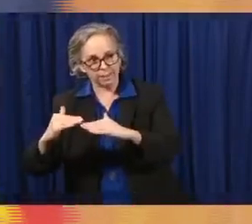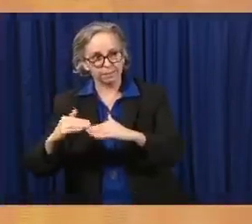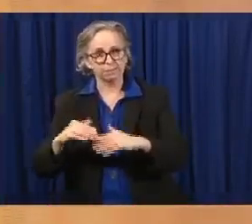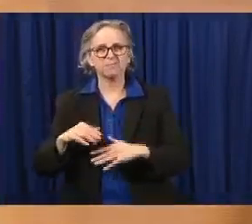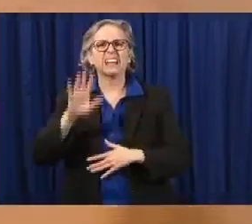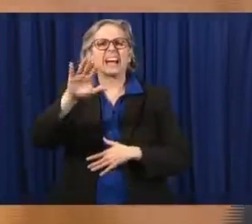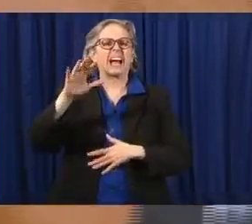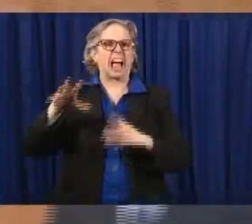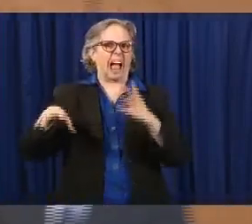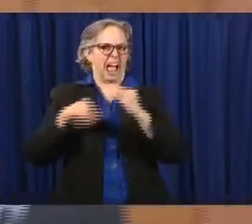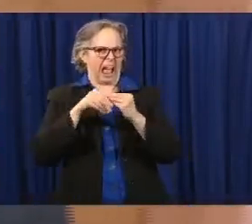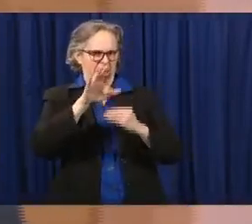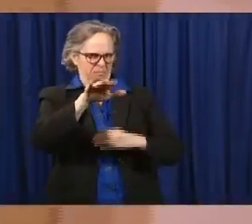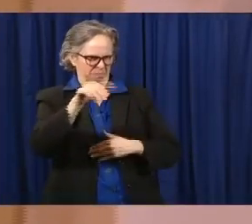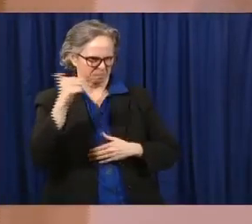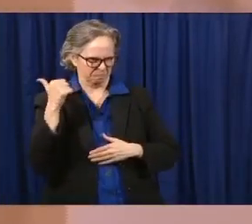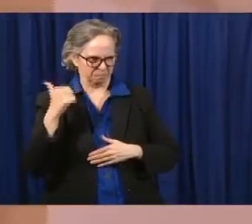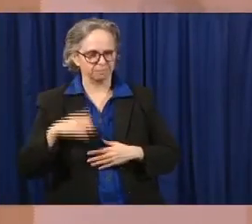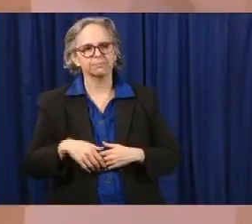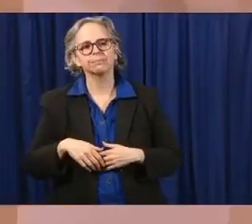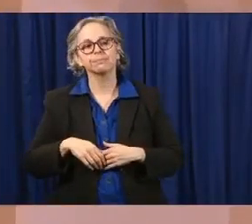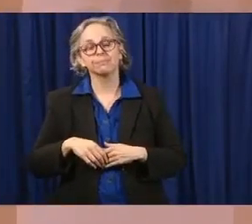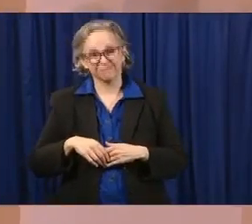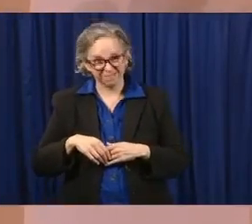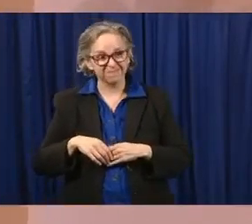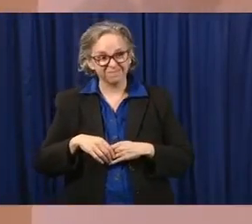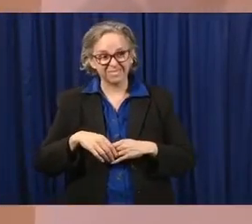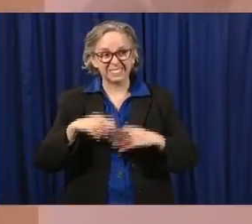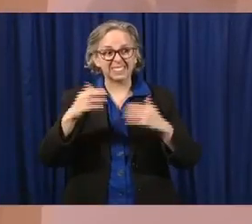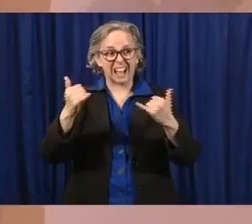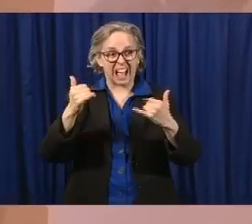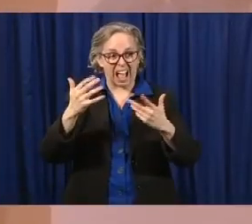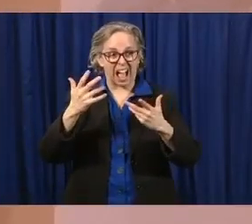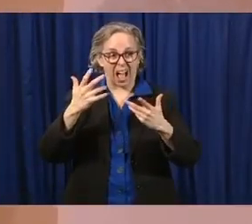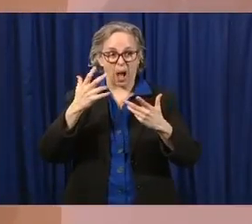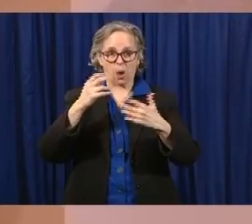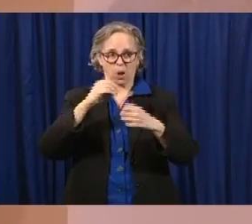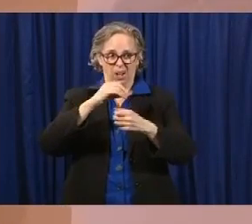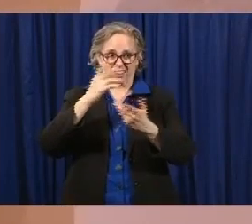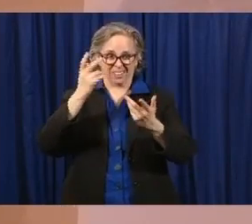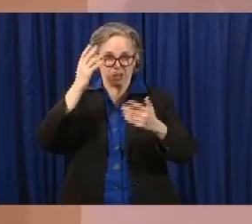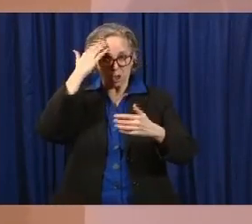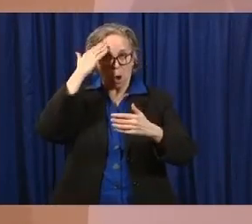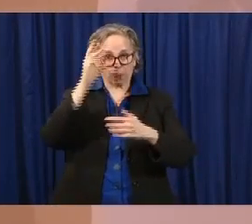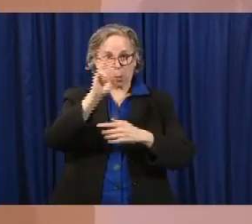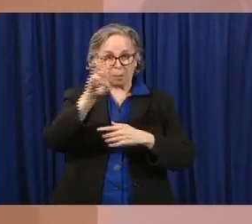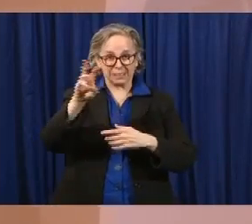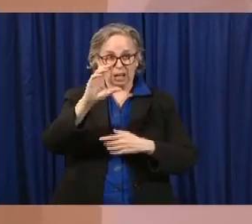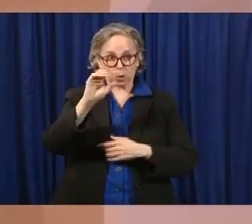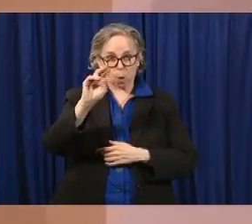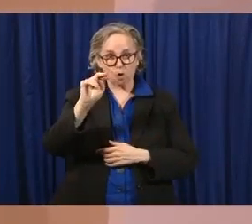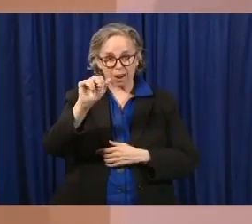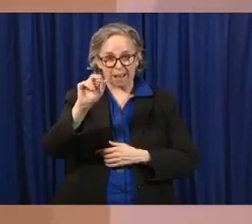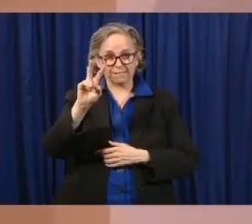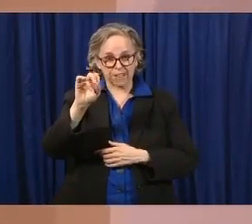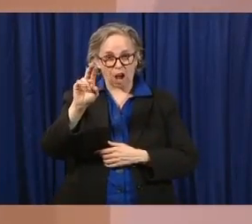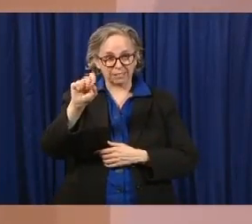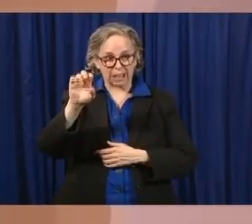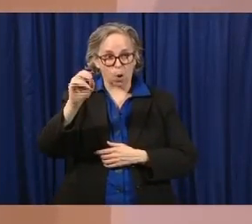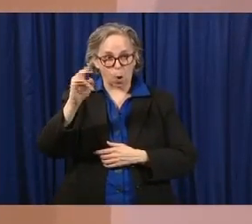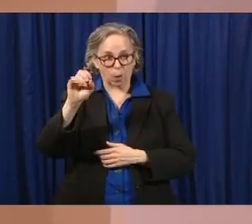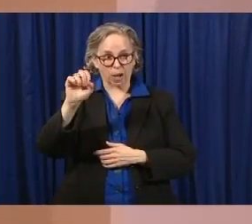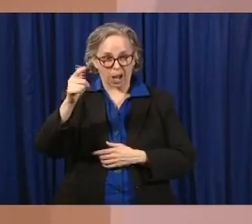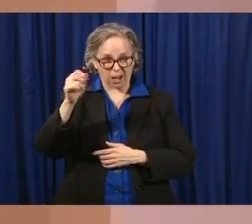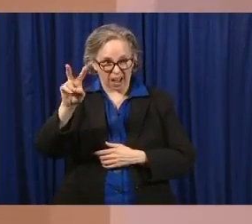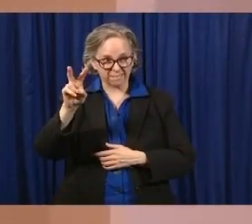a little bit to that. They are on the coronavirus.ohio.gov website under key indicators. So it's under that tab